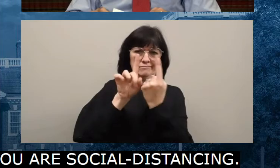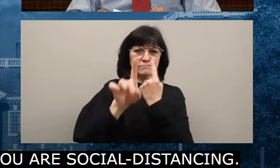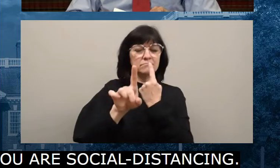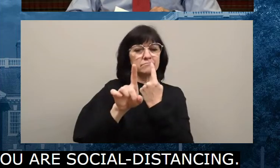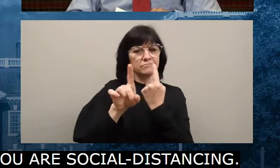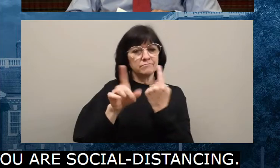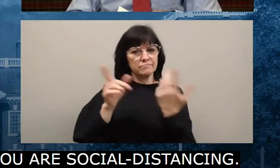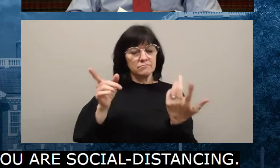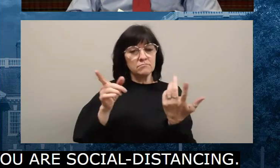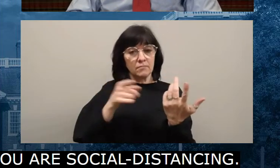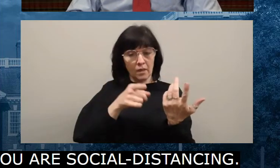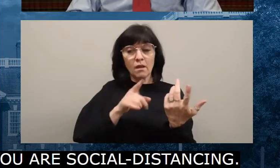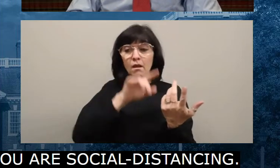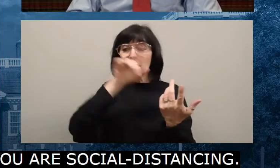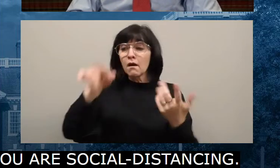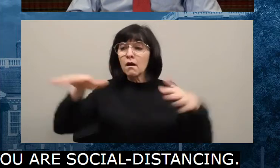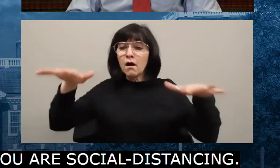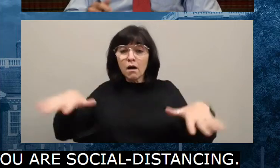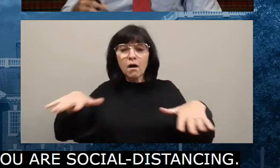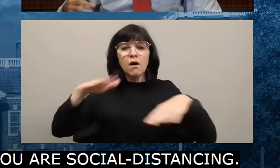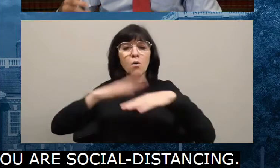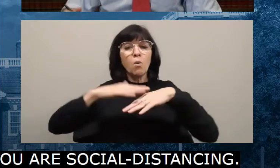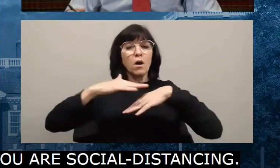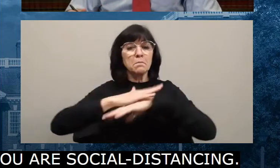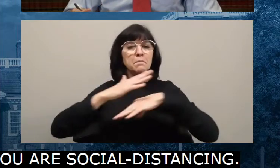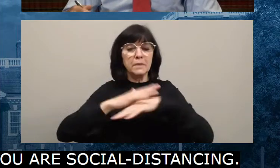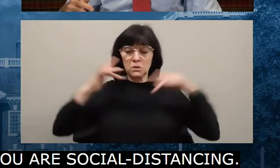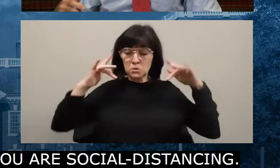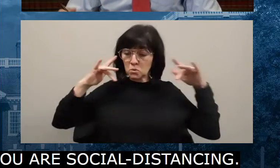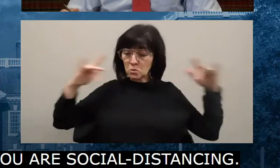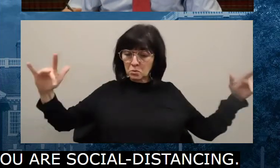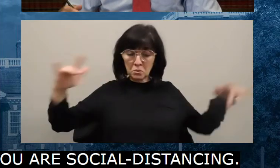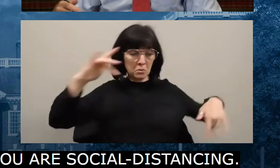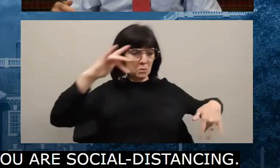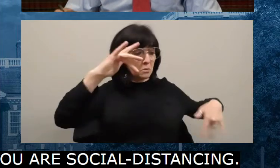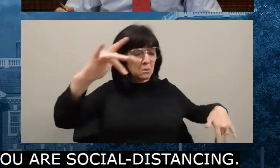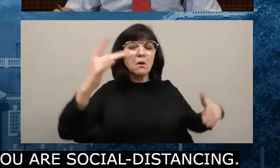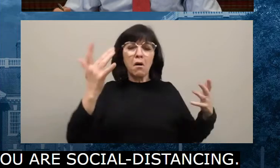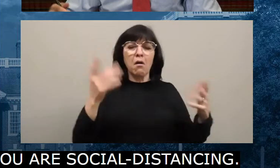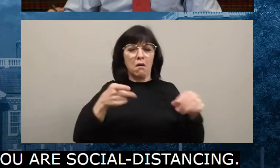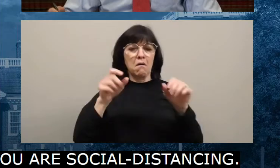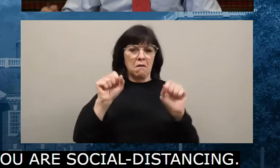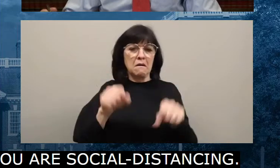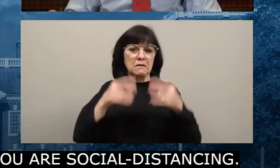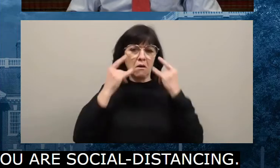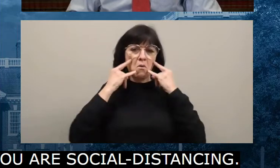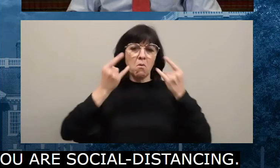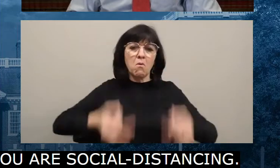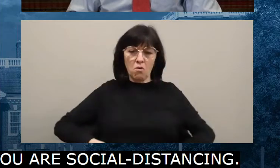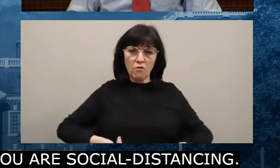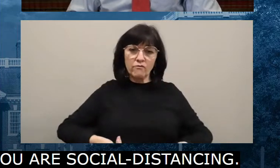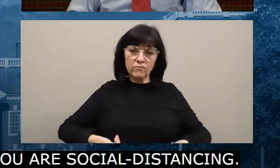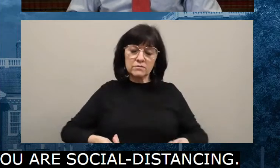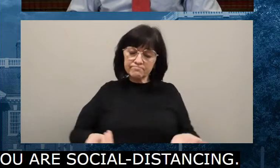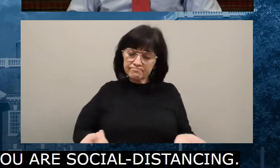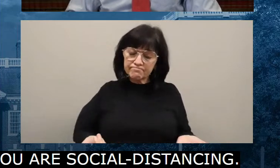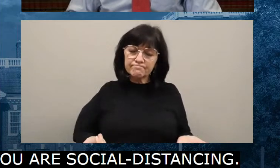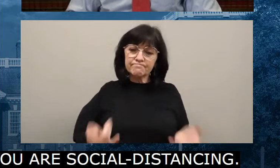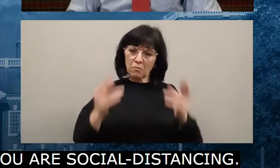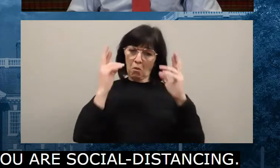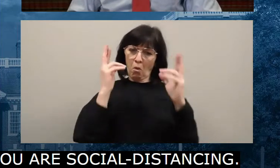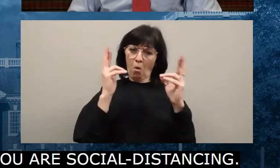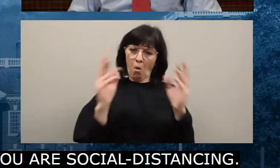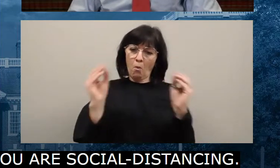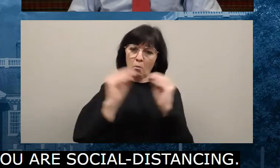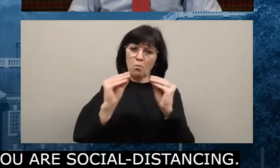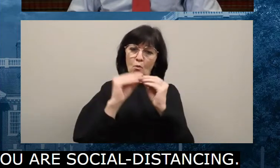mask off once you get situated on the beach. Hopefully we'll be able to loosen that up as we move through the spring and into the summer. But we're only